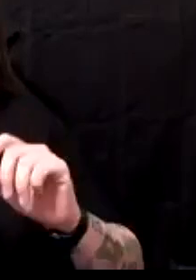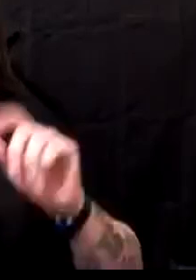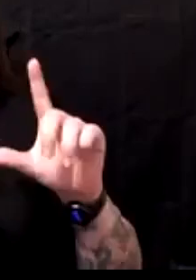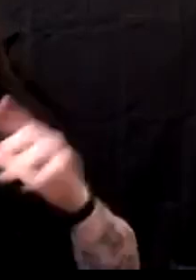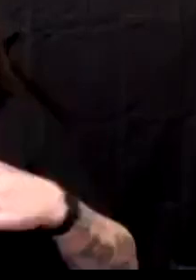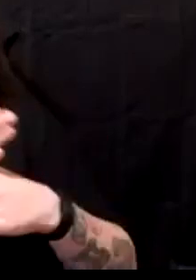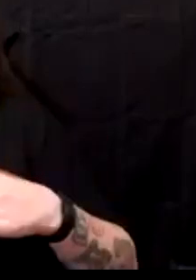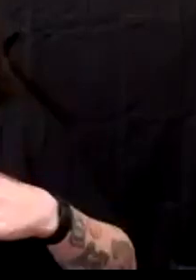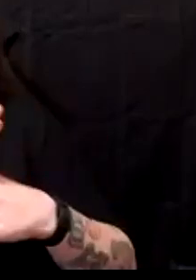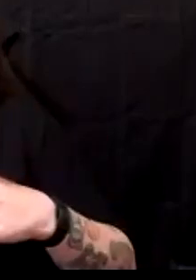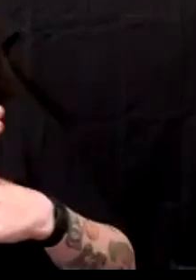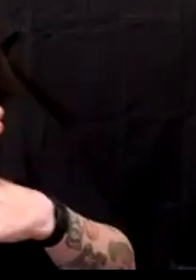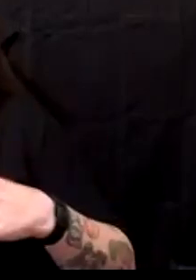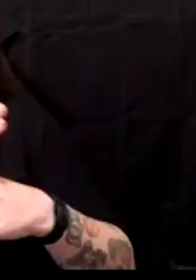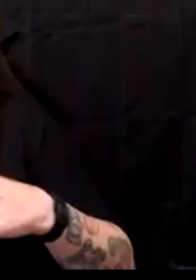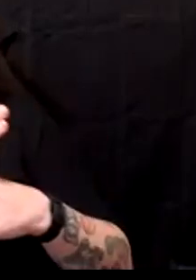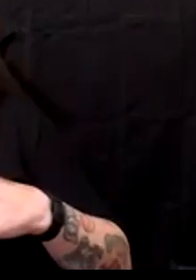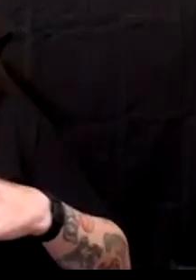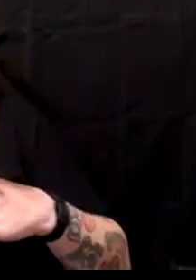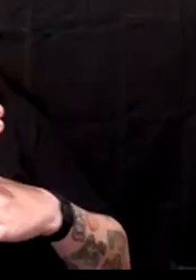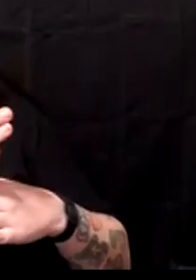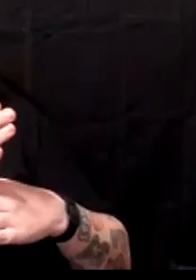and let's see.